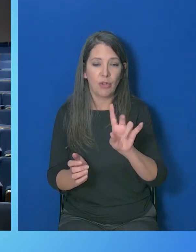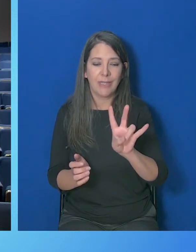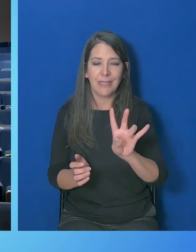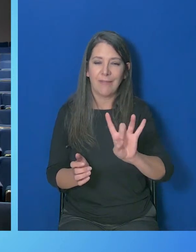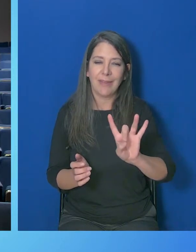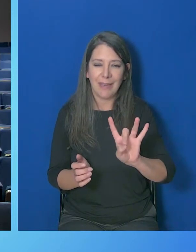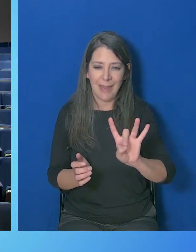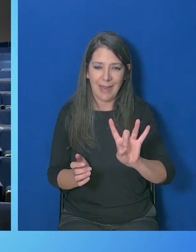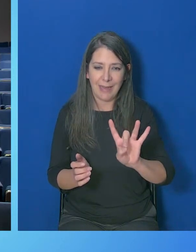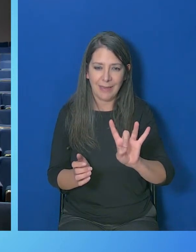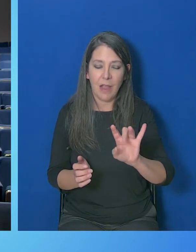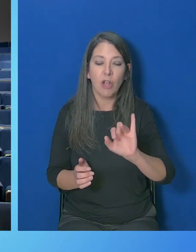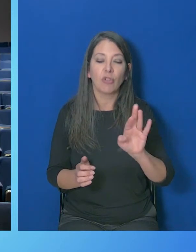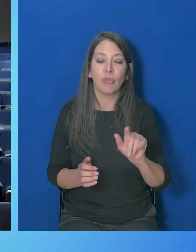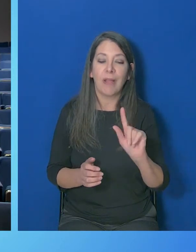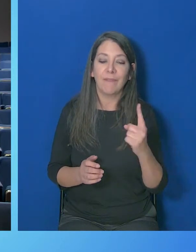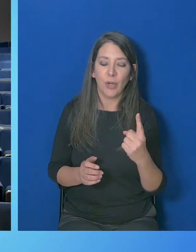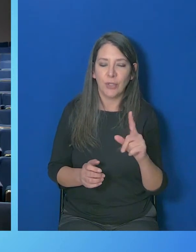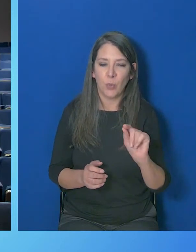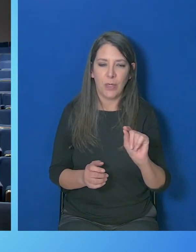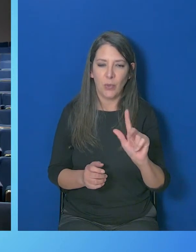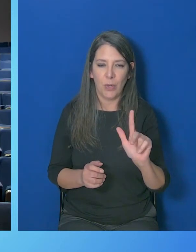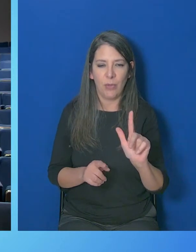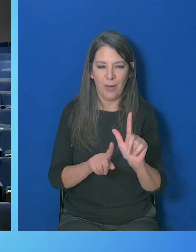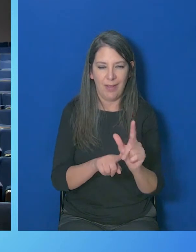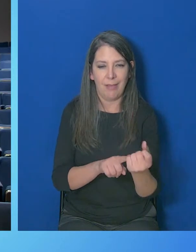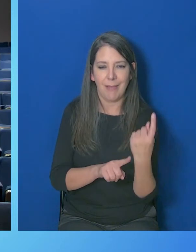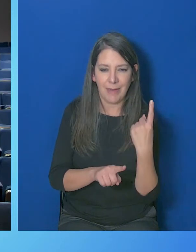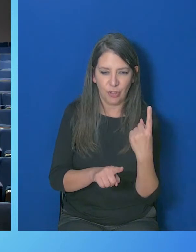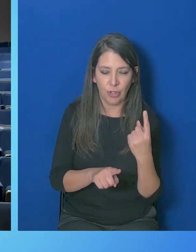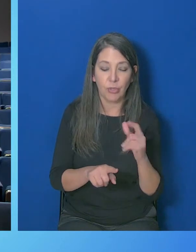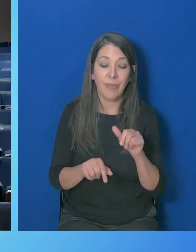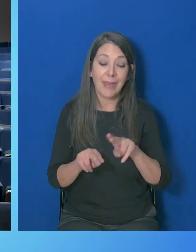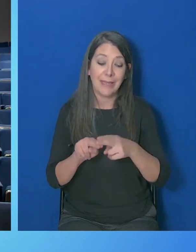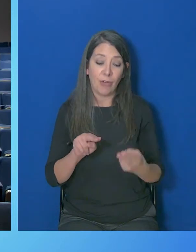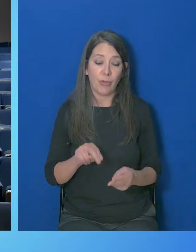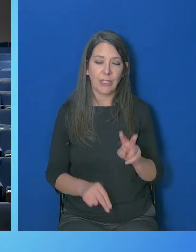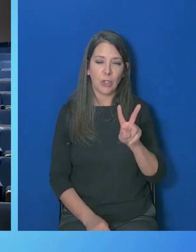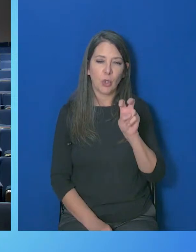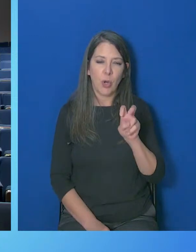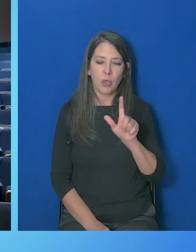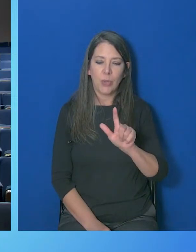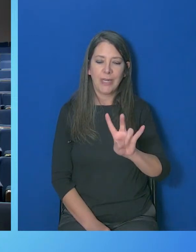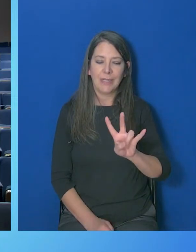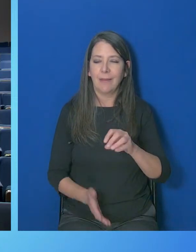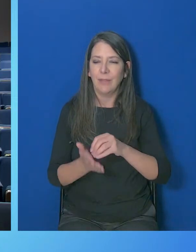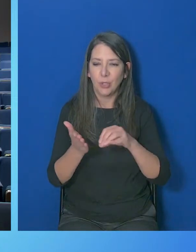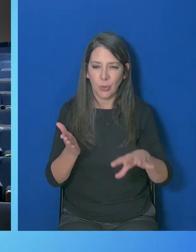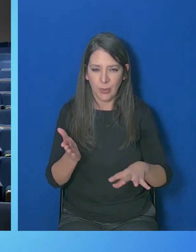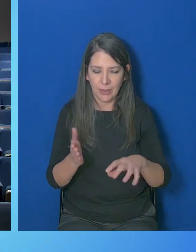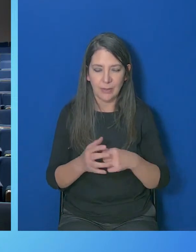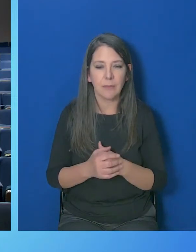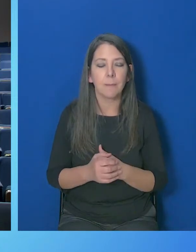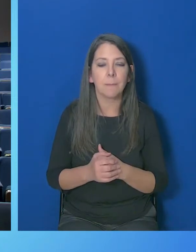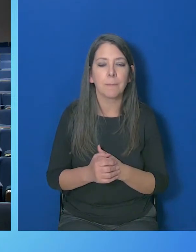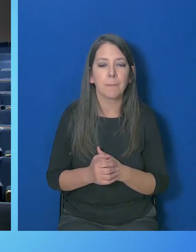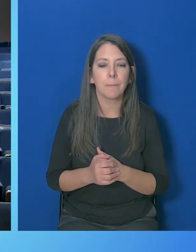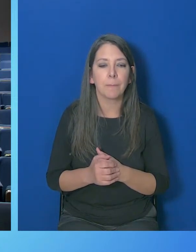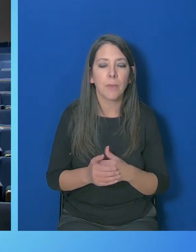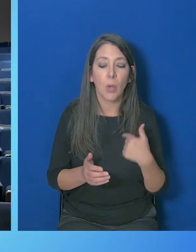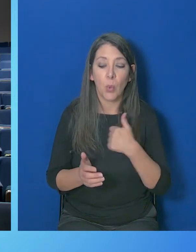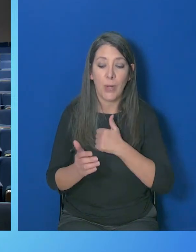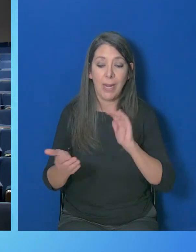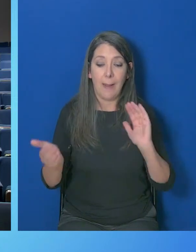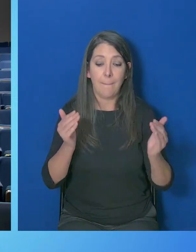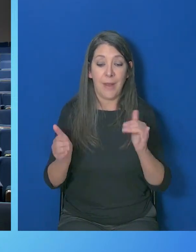2,178 on July 1st of 2023, a total decrease of 227 students. When we compare